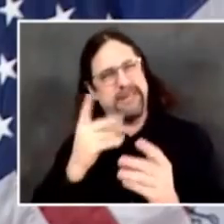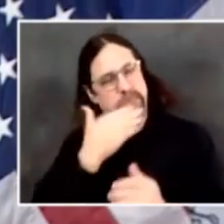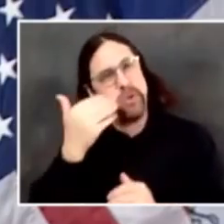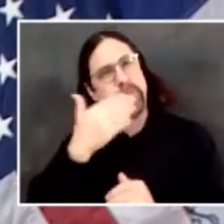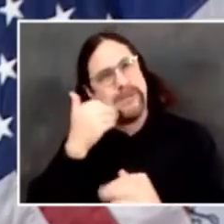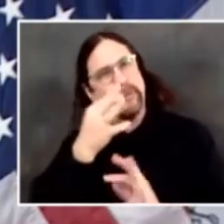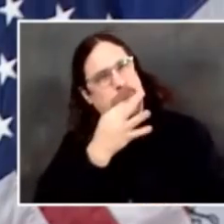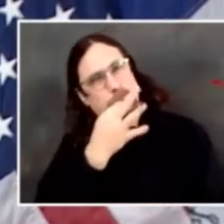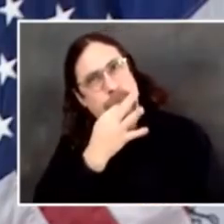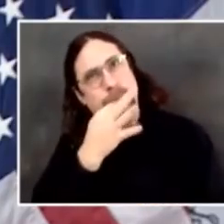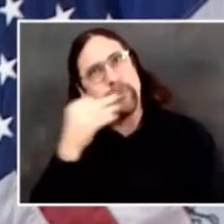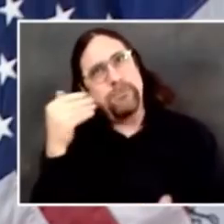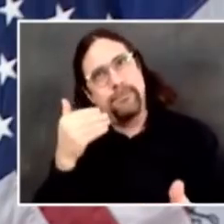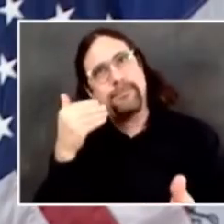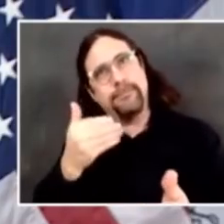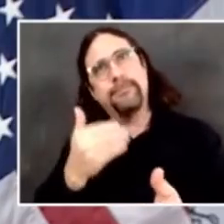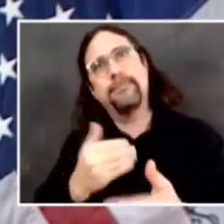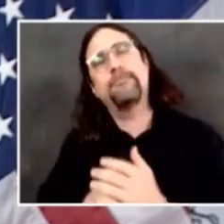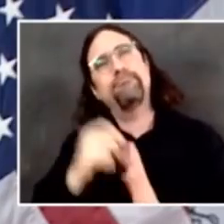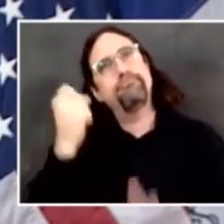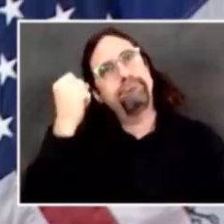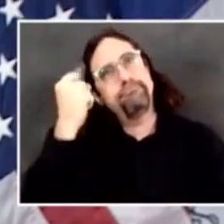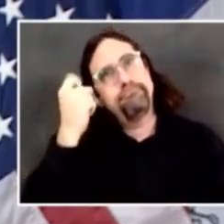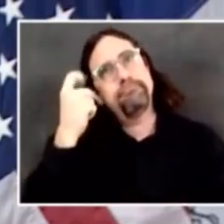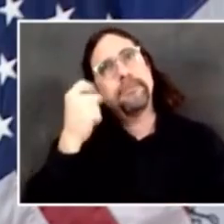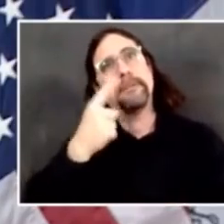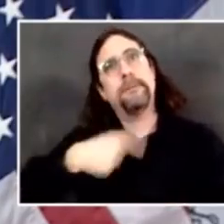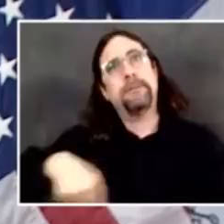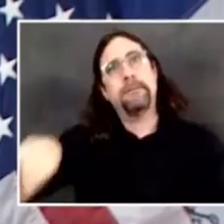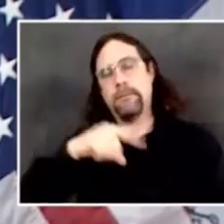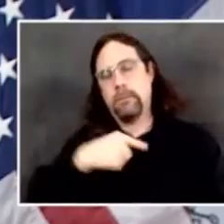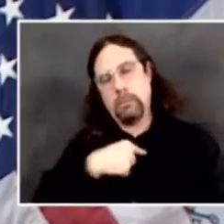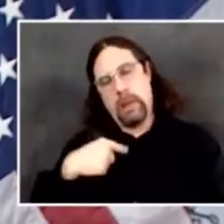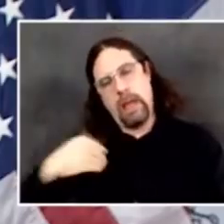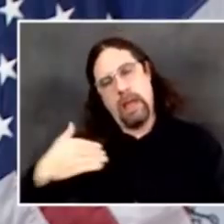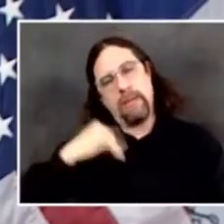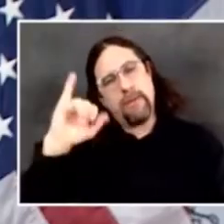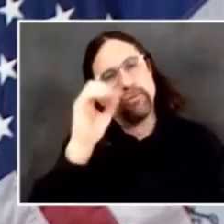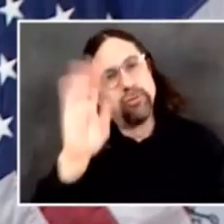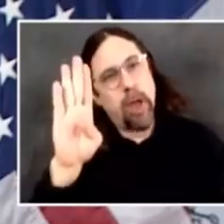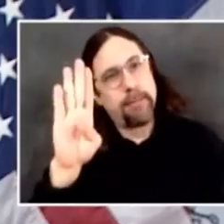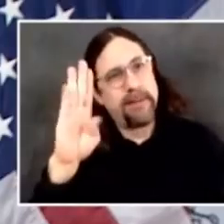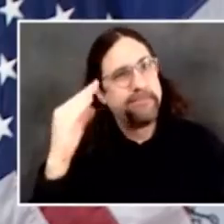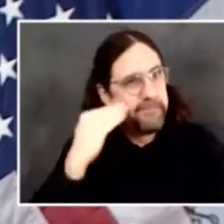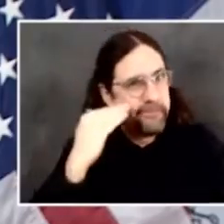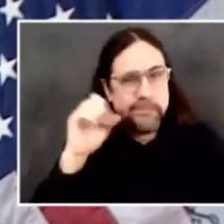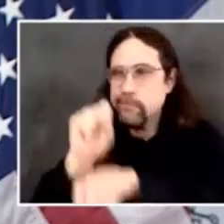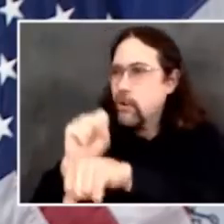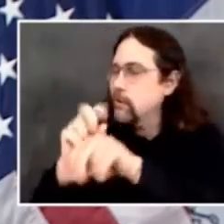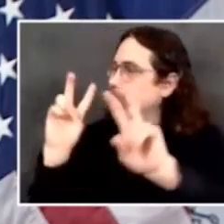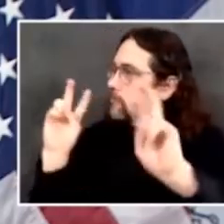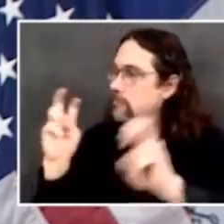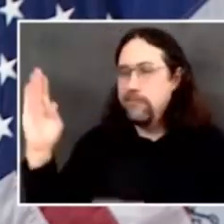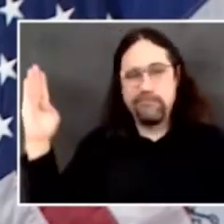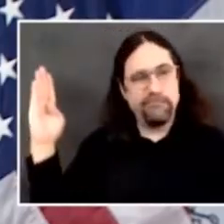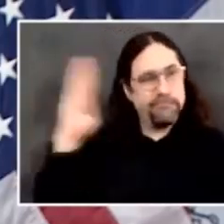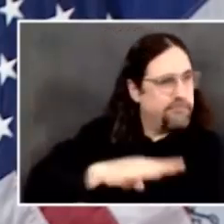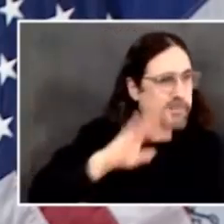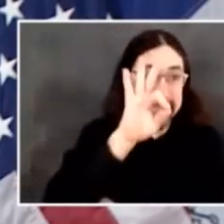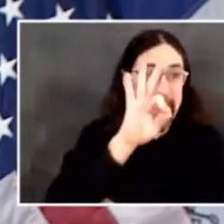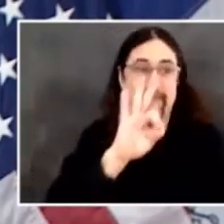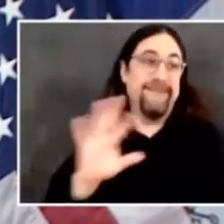us. We also have to remember that our reality for each and every one of us as New